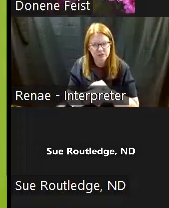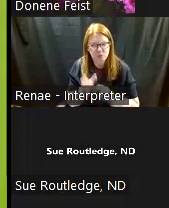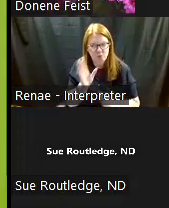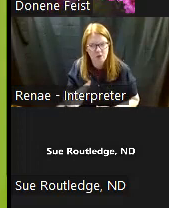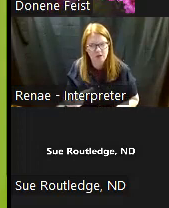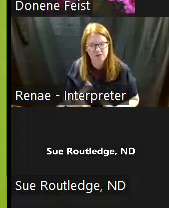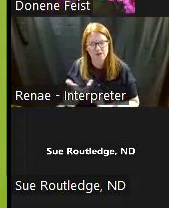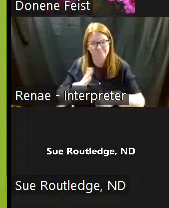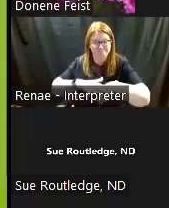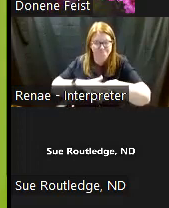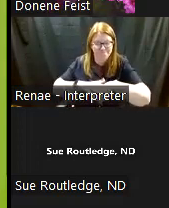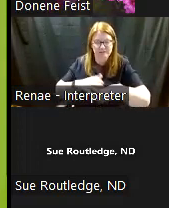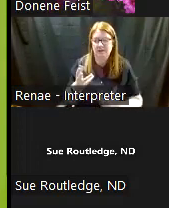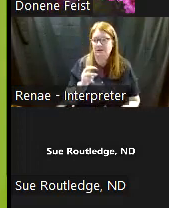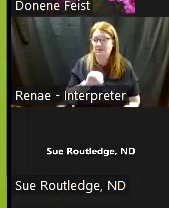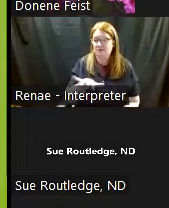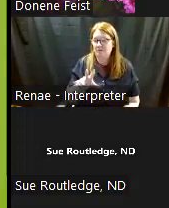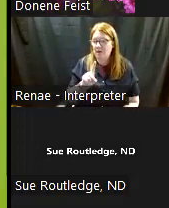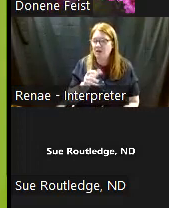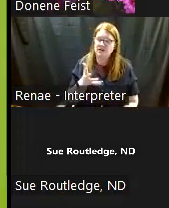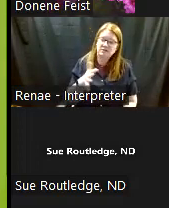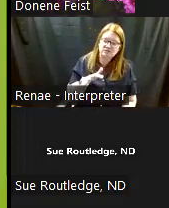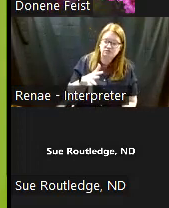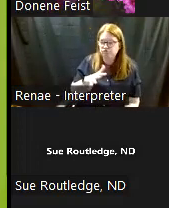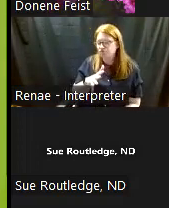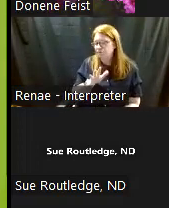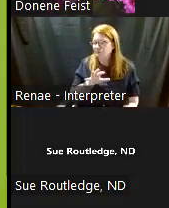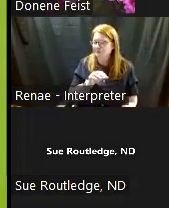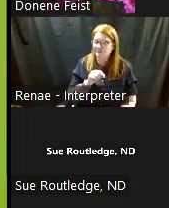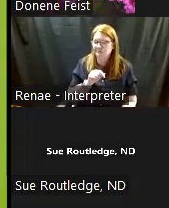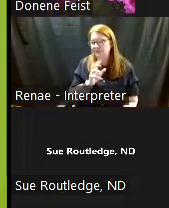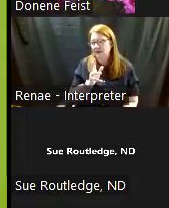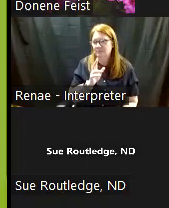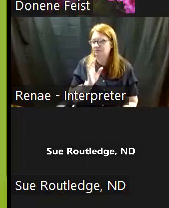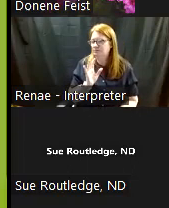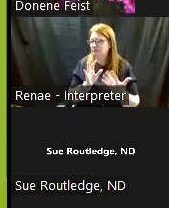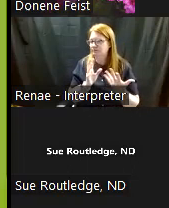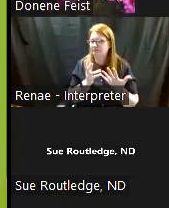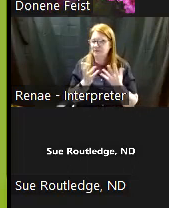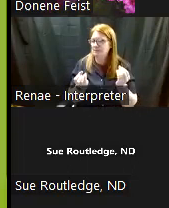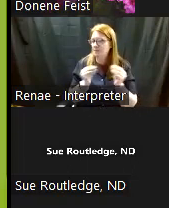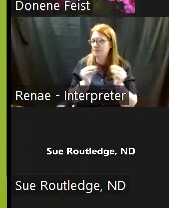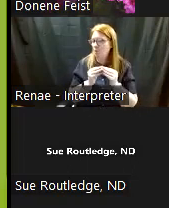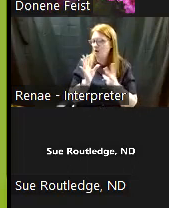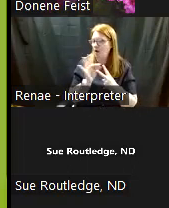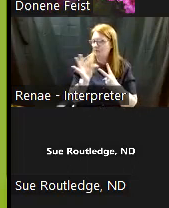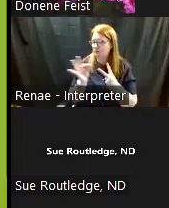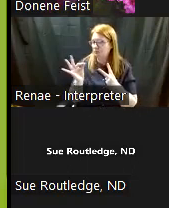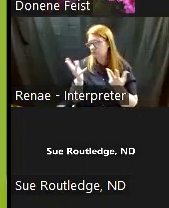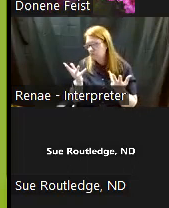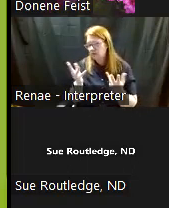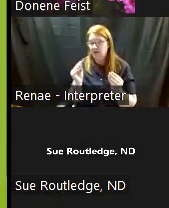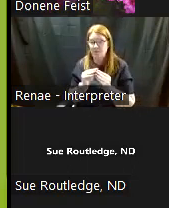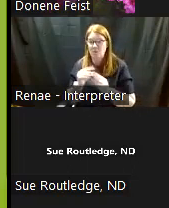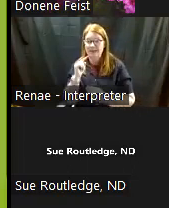slight mild hearing loss, it can be a little more fluid, maybe a little bit more options or choices, the more severe the